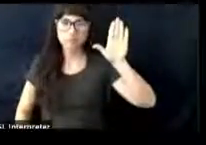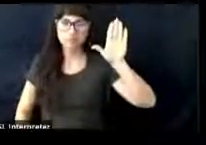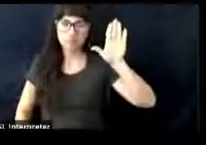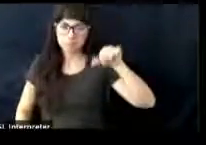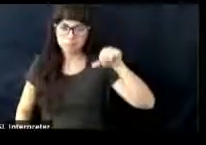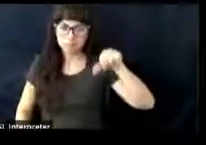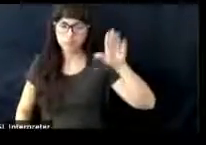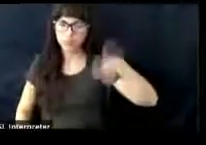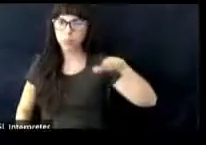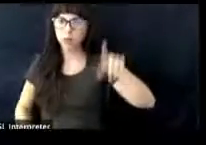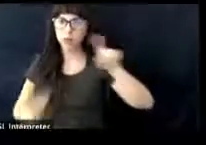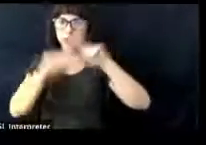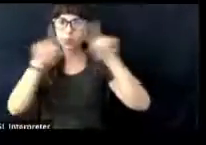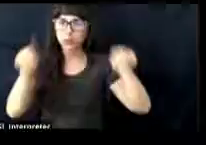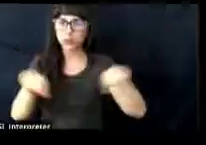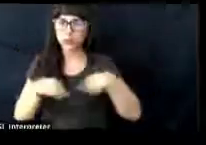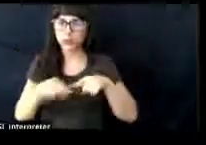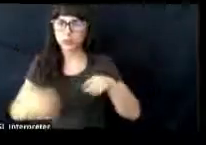screen.